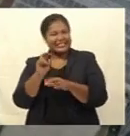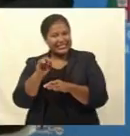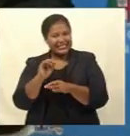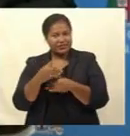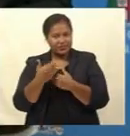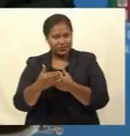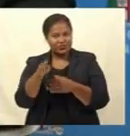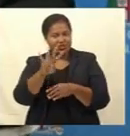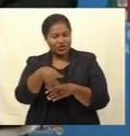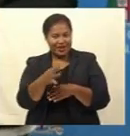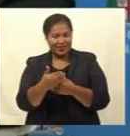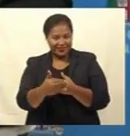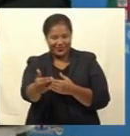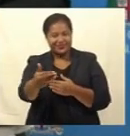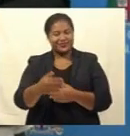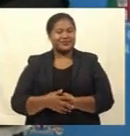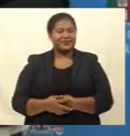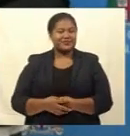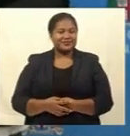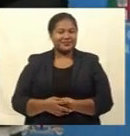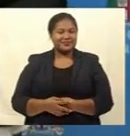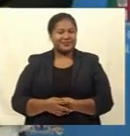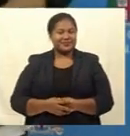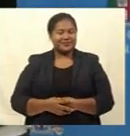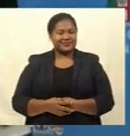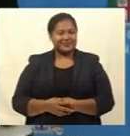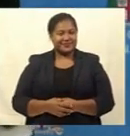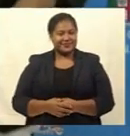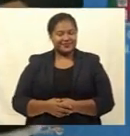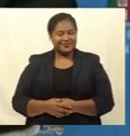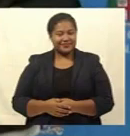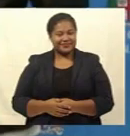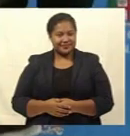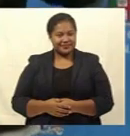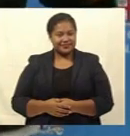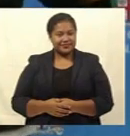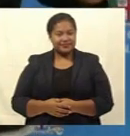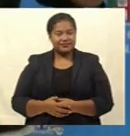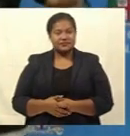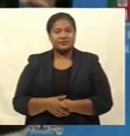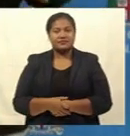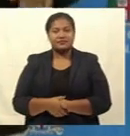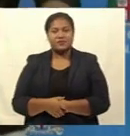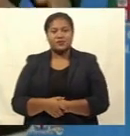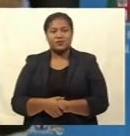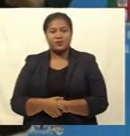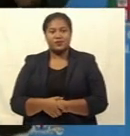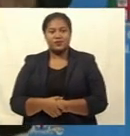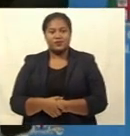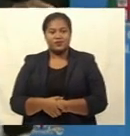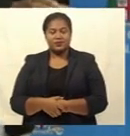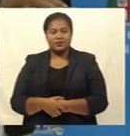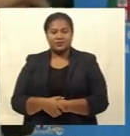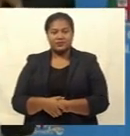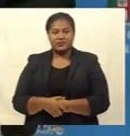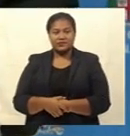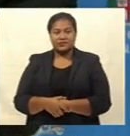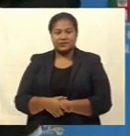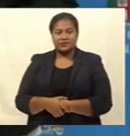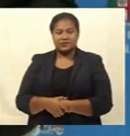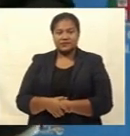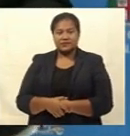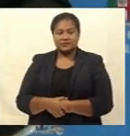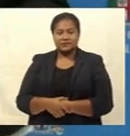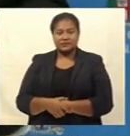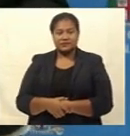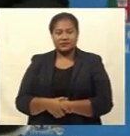screened. While we do not have any positive result yet from the contacts of the 2 garment factories, that could change at any point throughout the